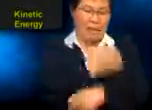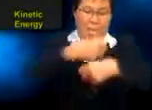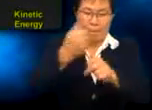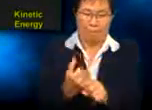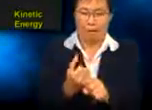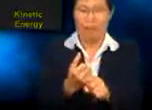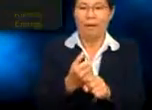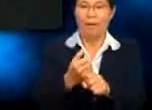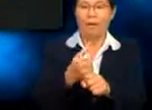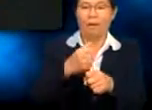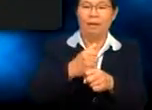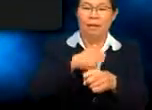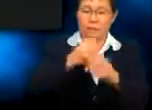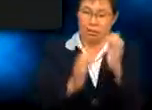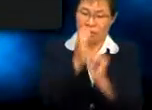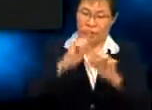electricity.